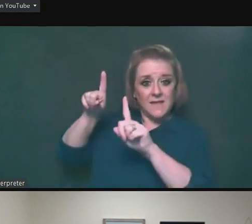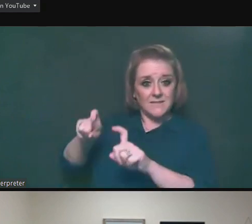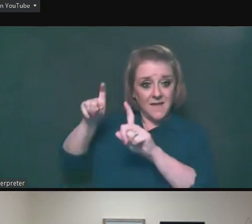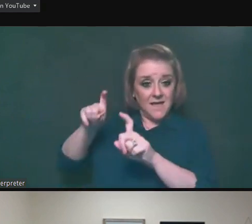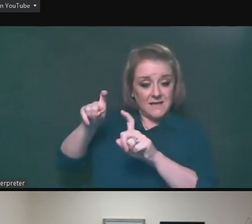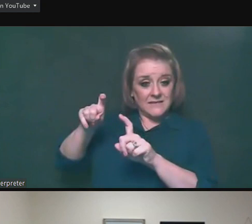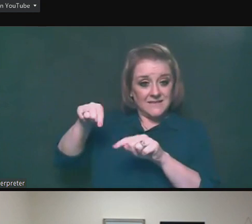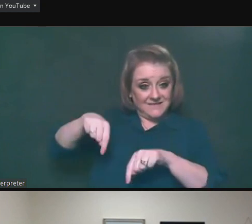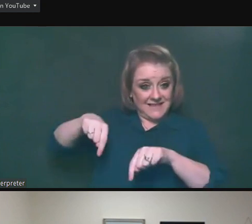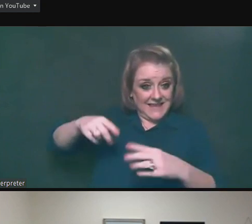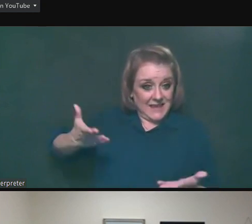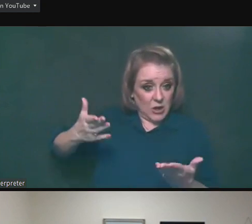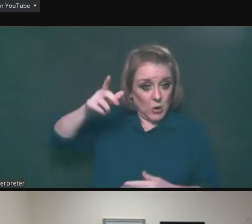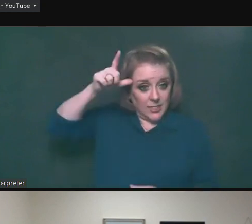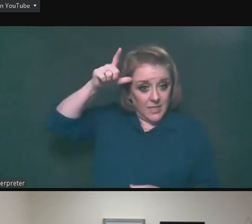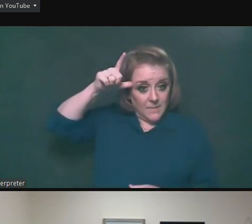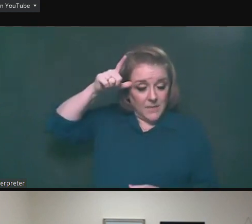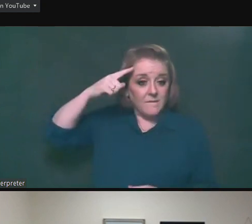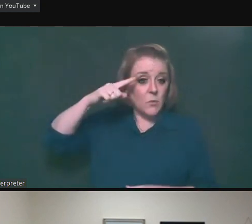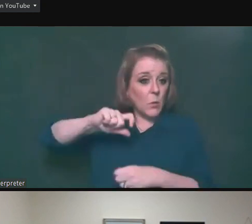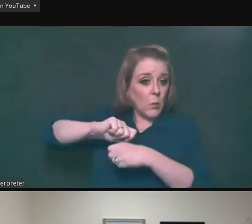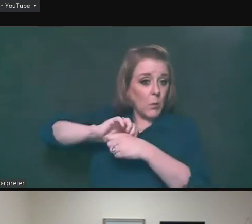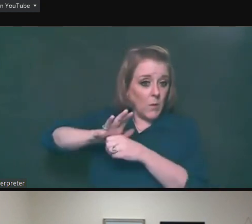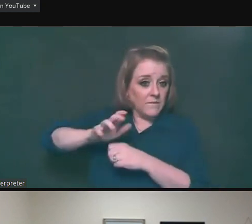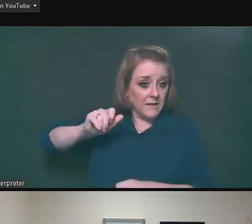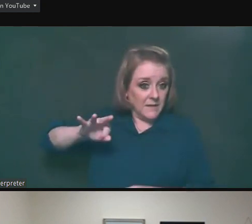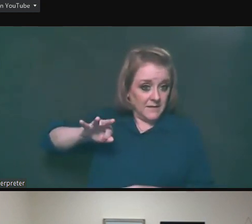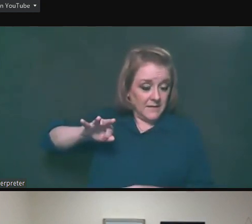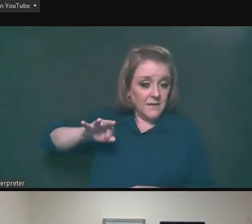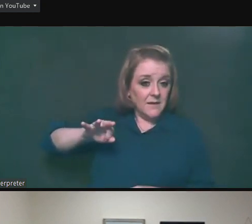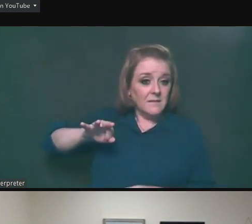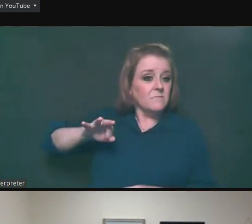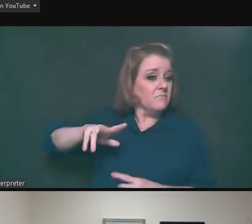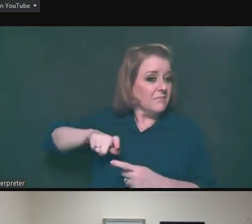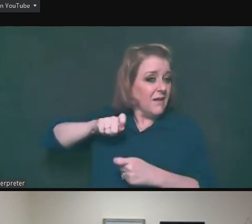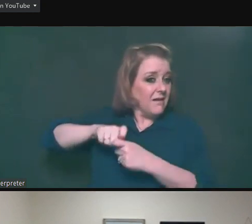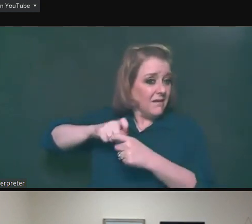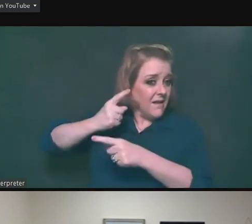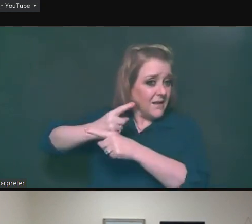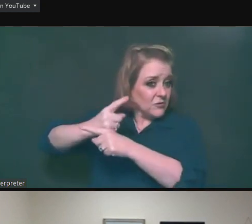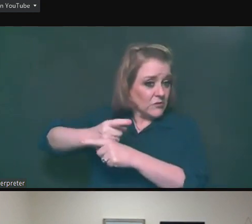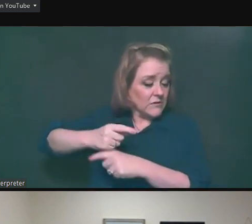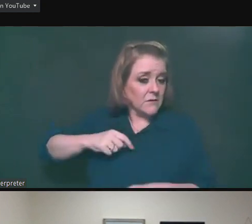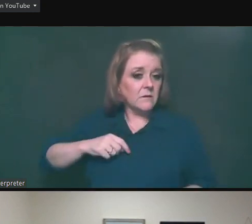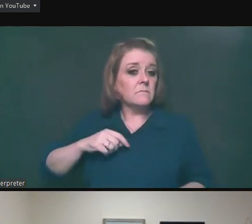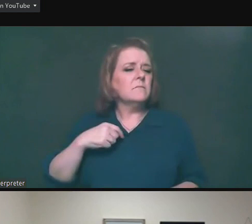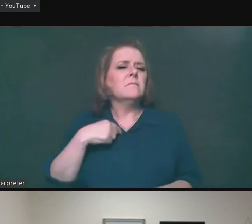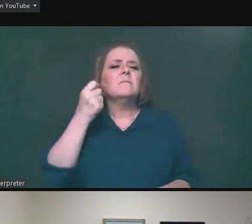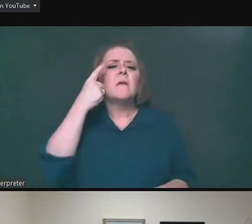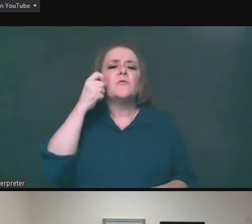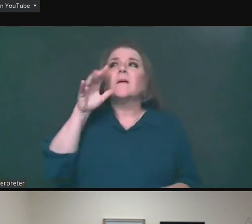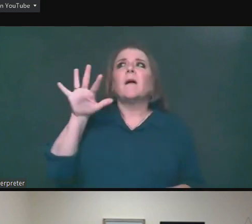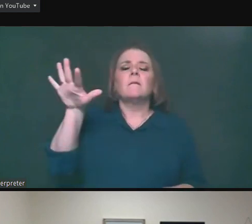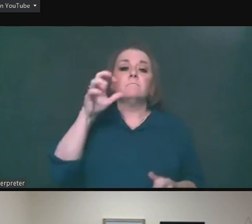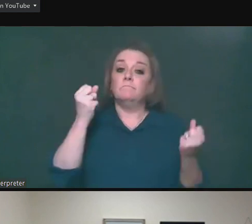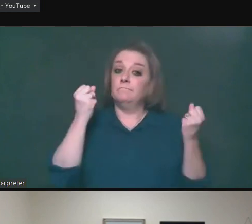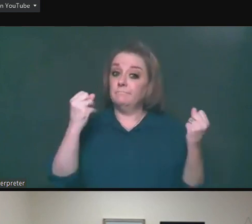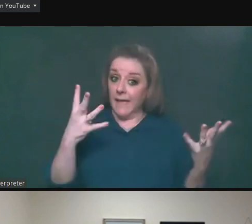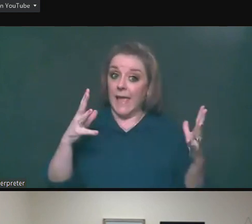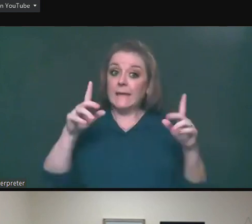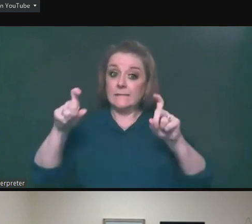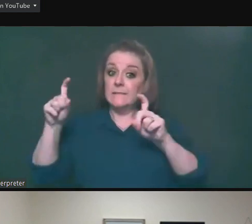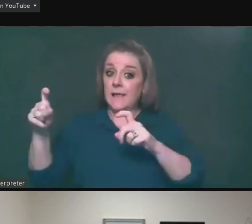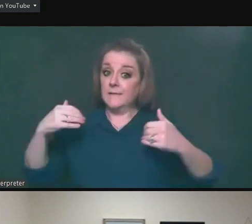administered here in Lubbock for COVID-19? As I understand, there are many tests available